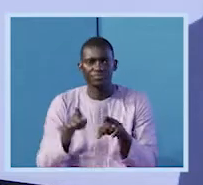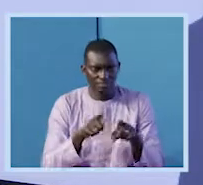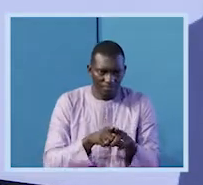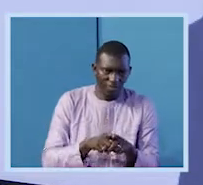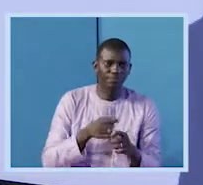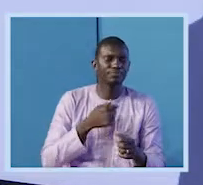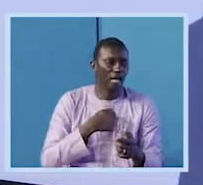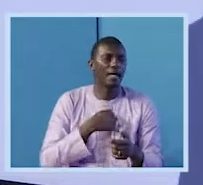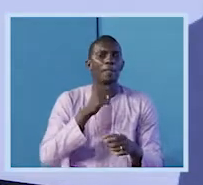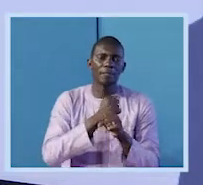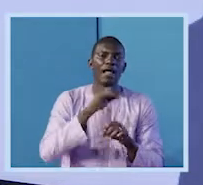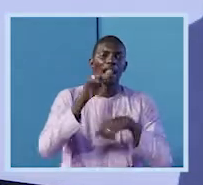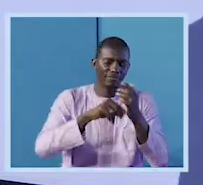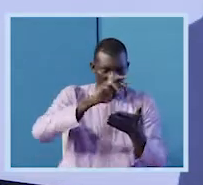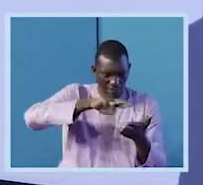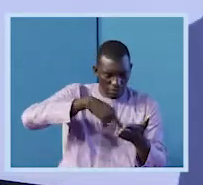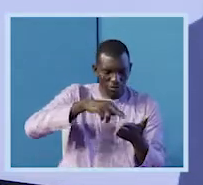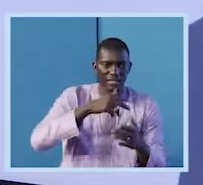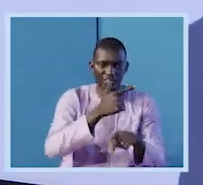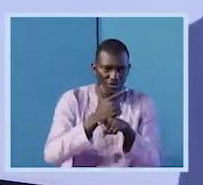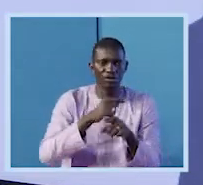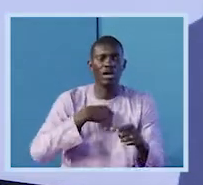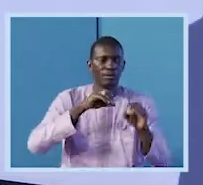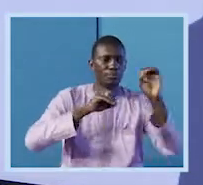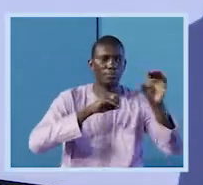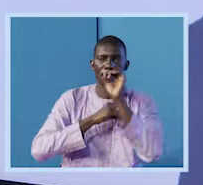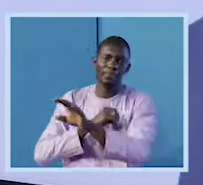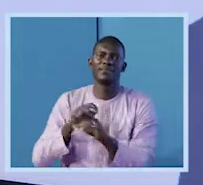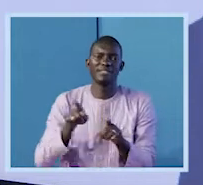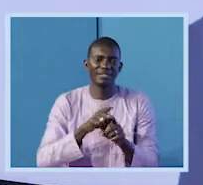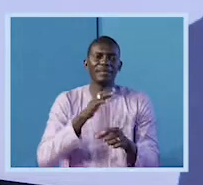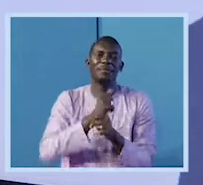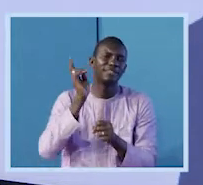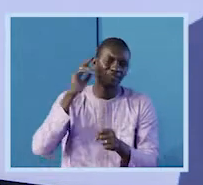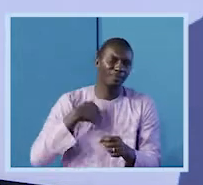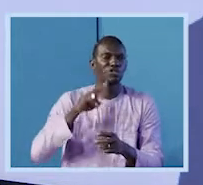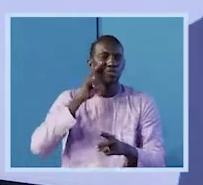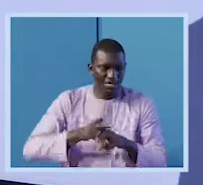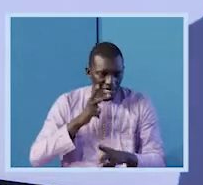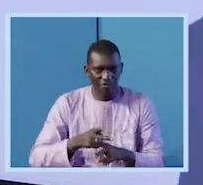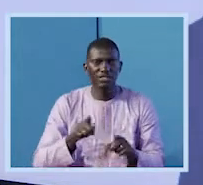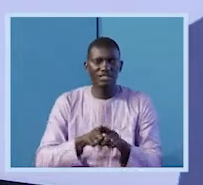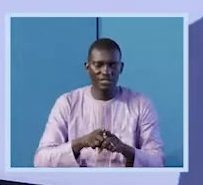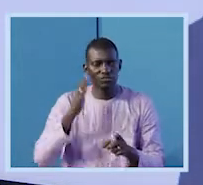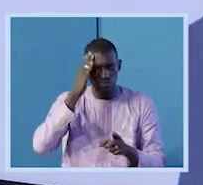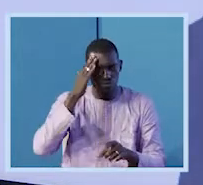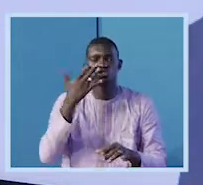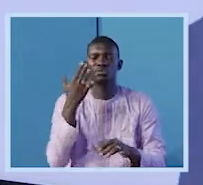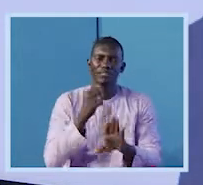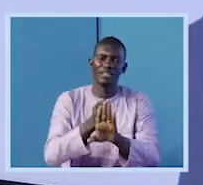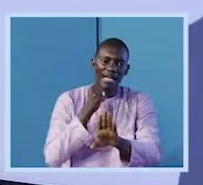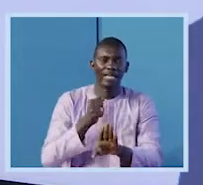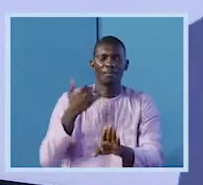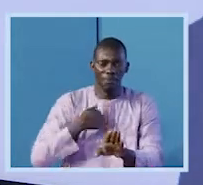I after recording the videos, I put it on there. So I inform deaf people to be careful, to let them know some of the guidelines